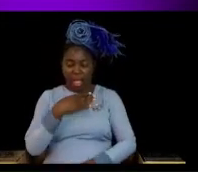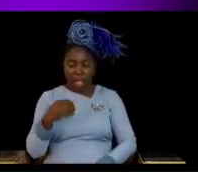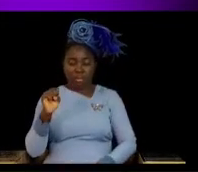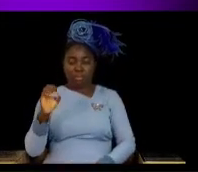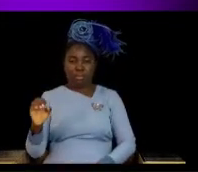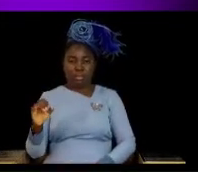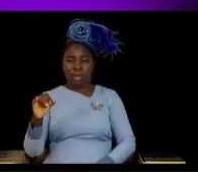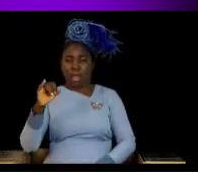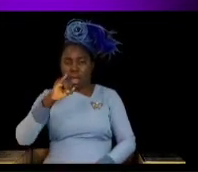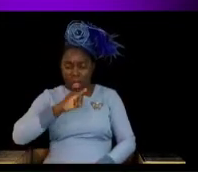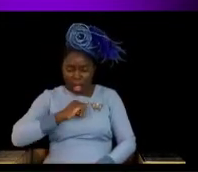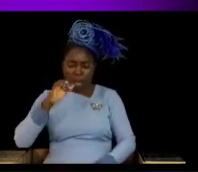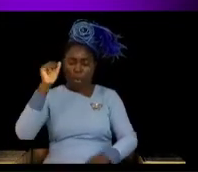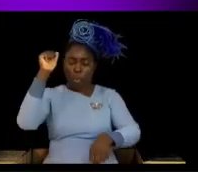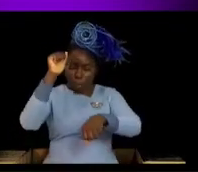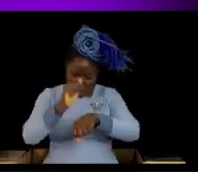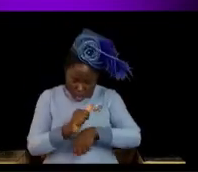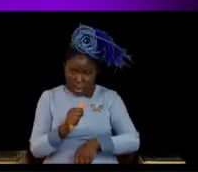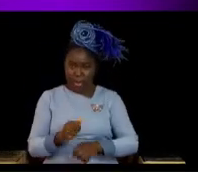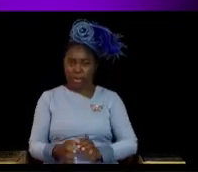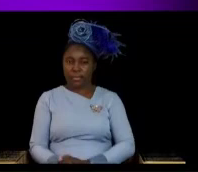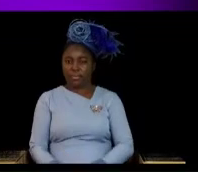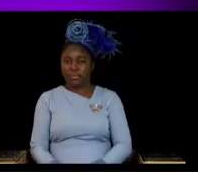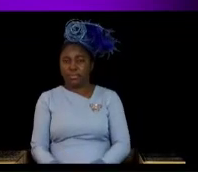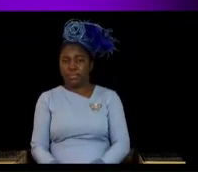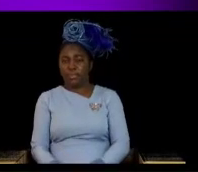and I work.